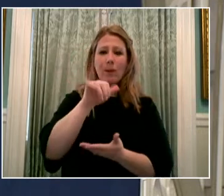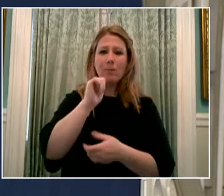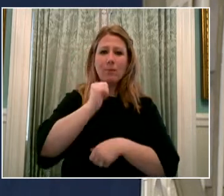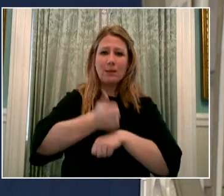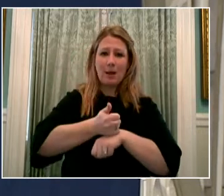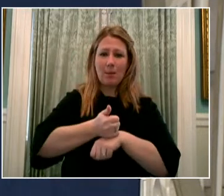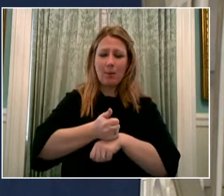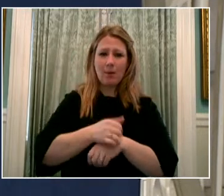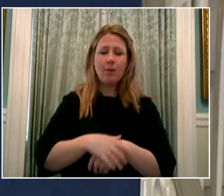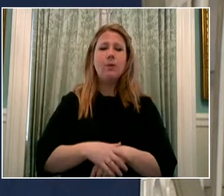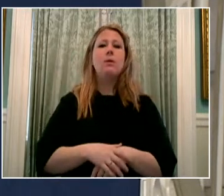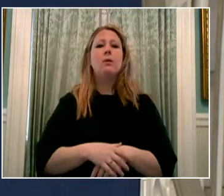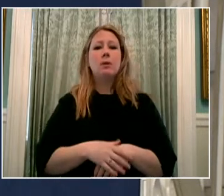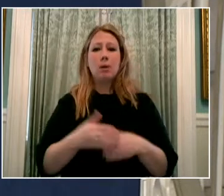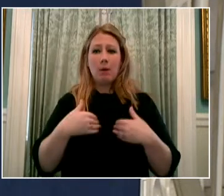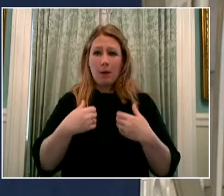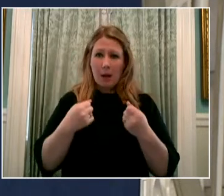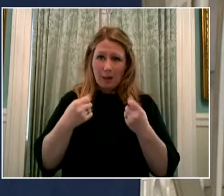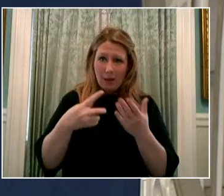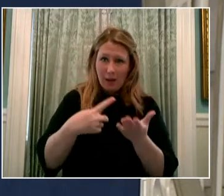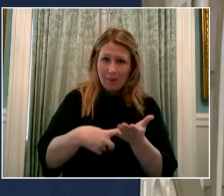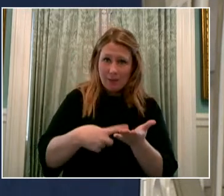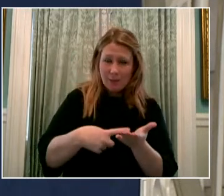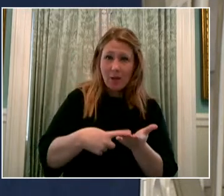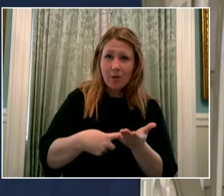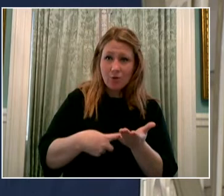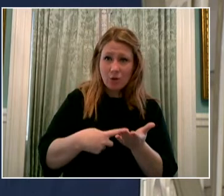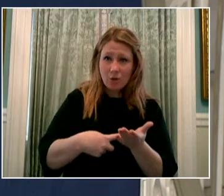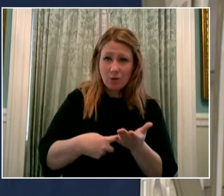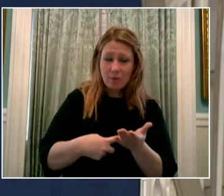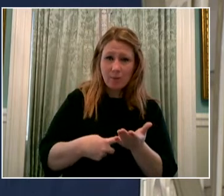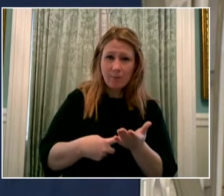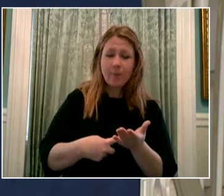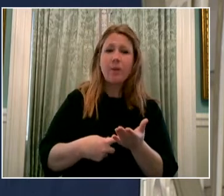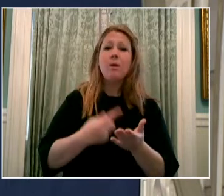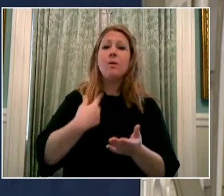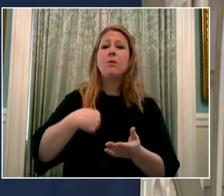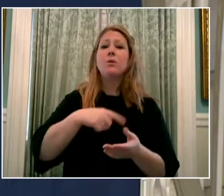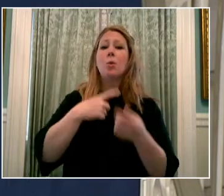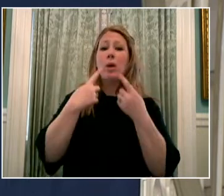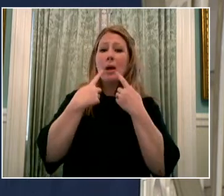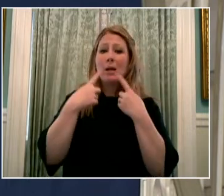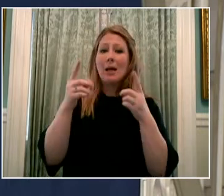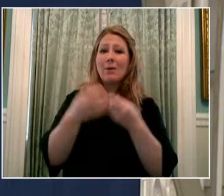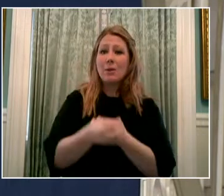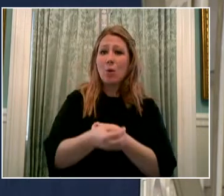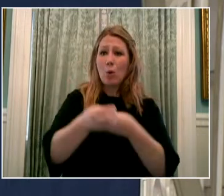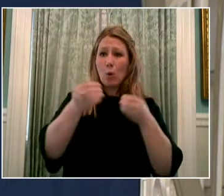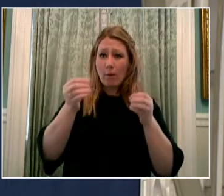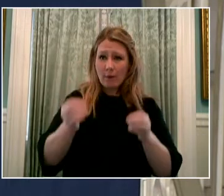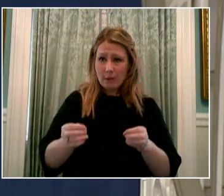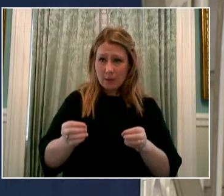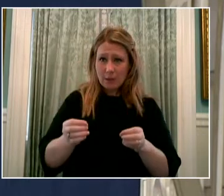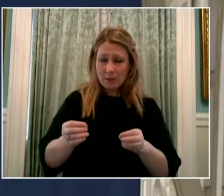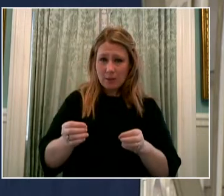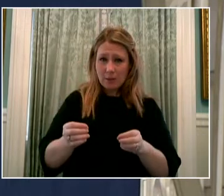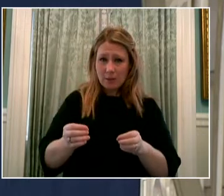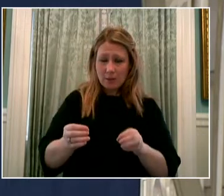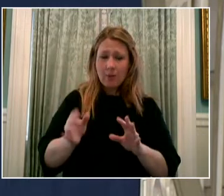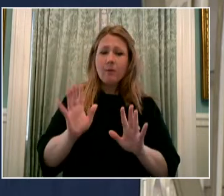We announced the office because they're going to coordinate everything, but it doesn't mean people are not still doing the work. We're still doing the work every